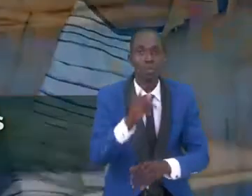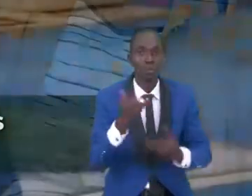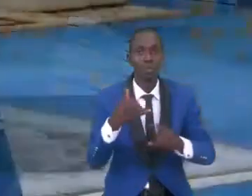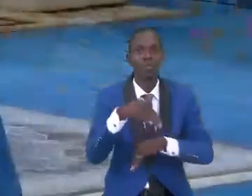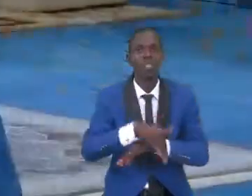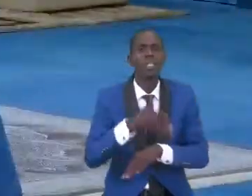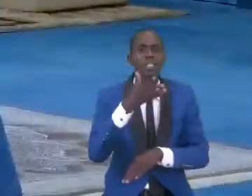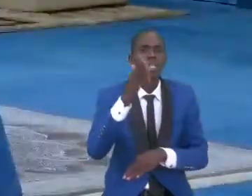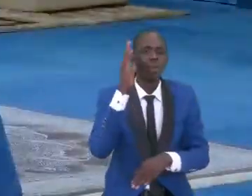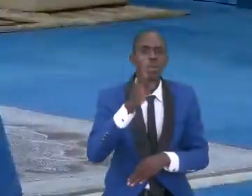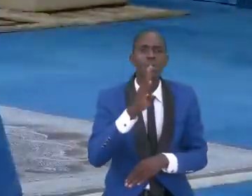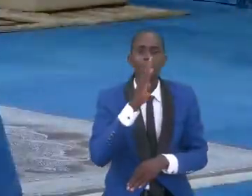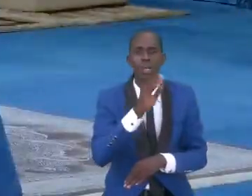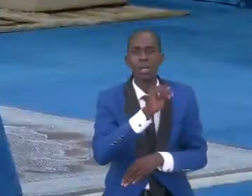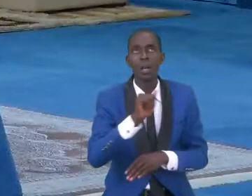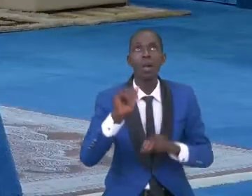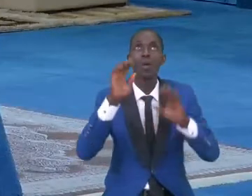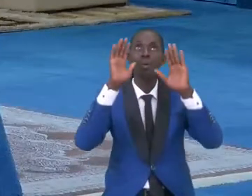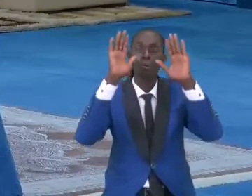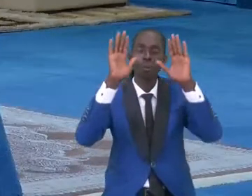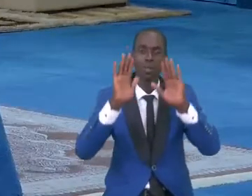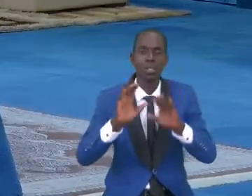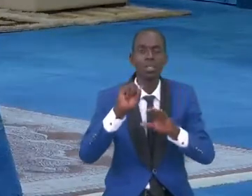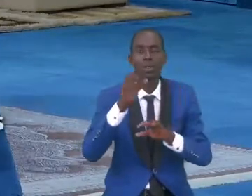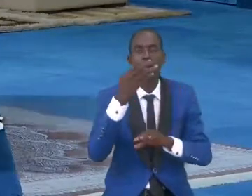the wonder of resurrection.